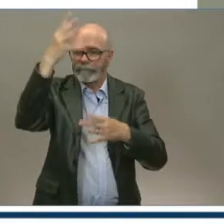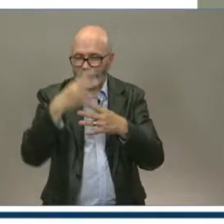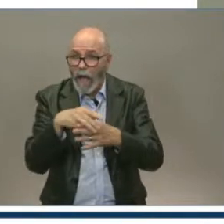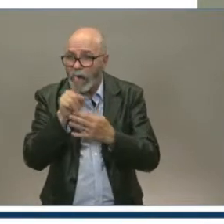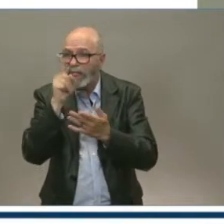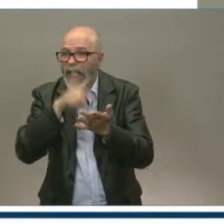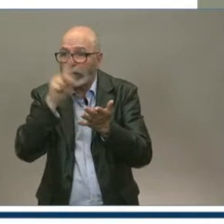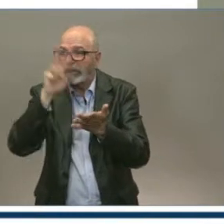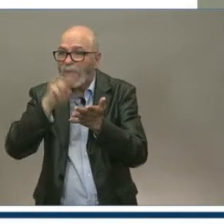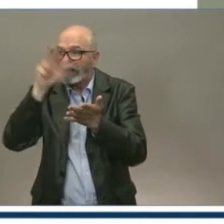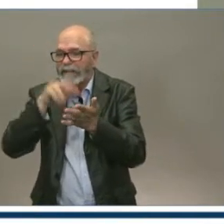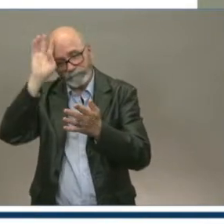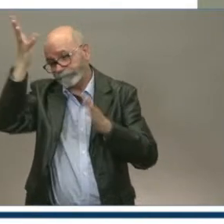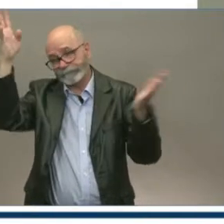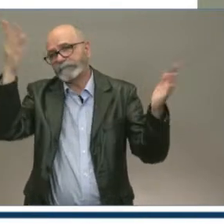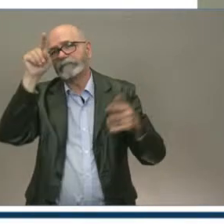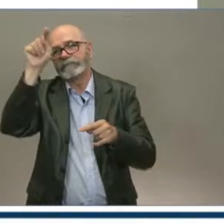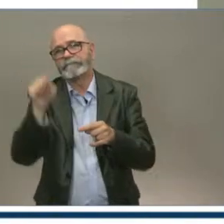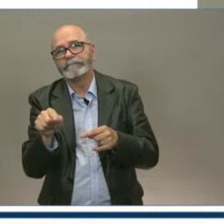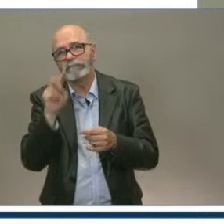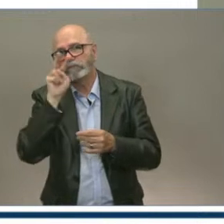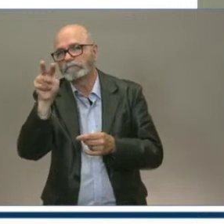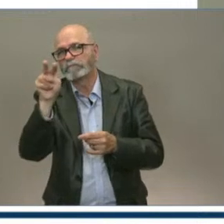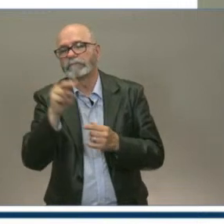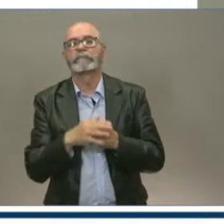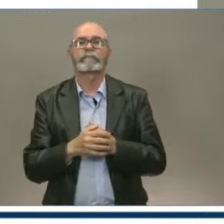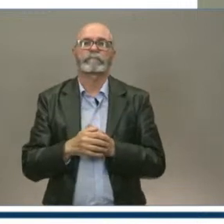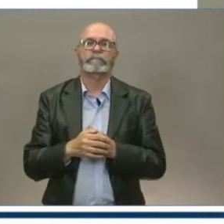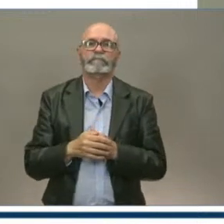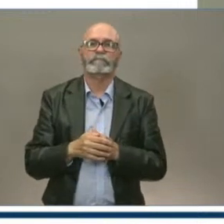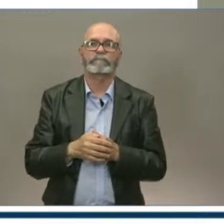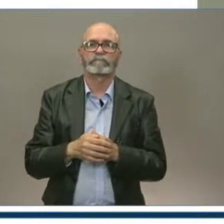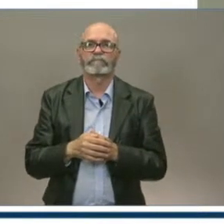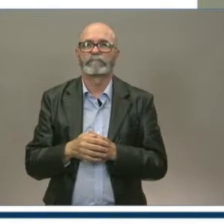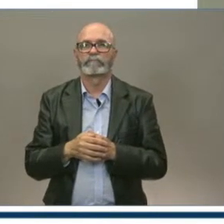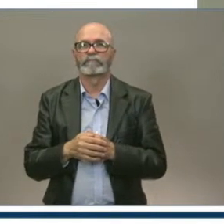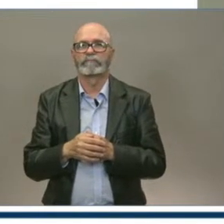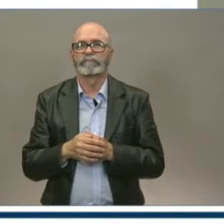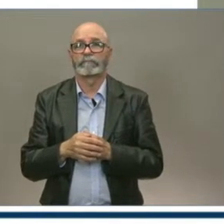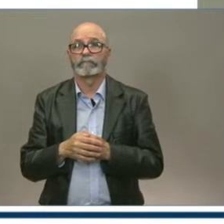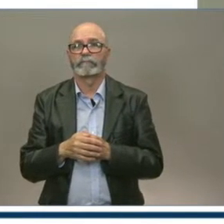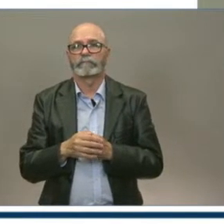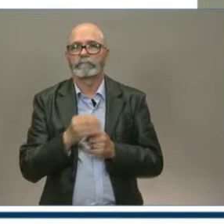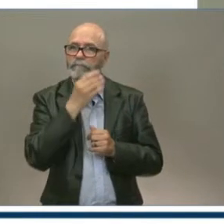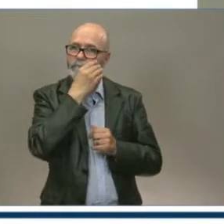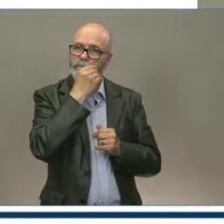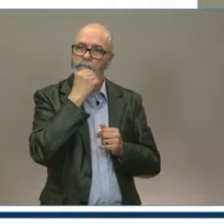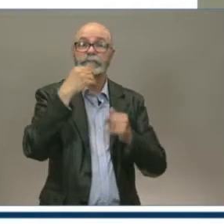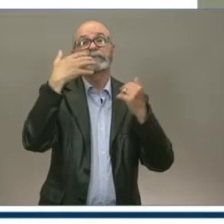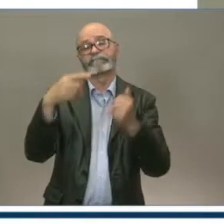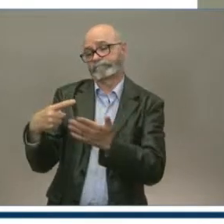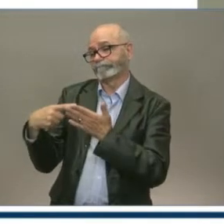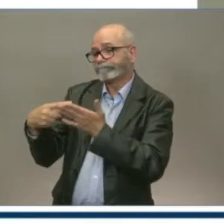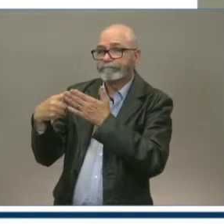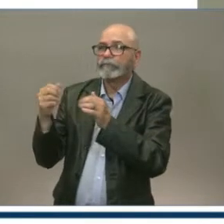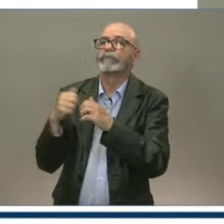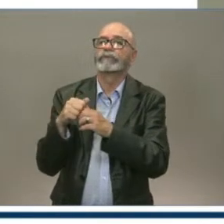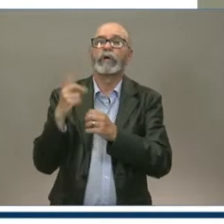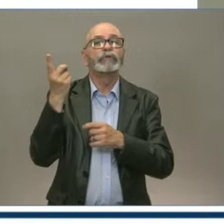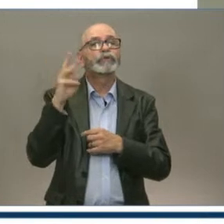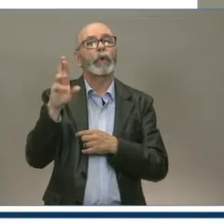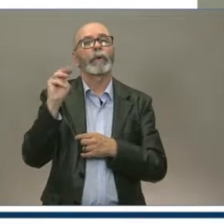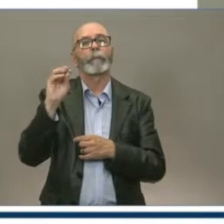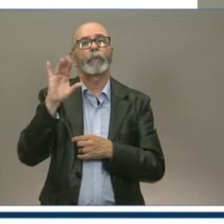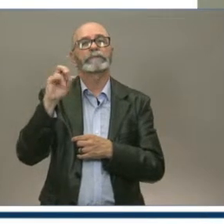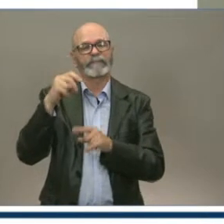to 79. So the conversations we're having, as I said, both internally, I've asked my team to start to